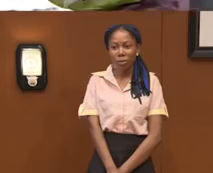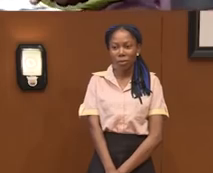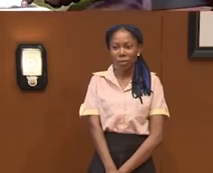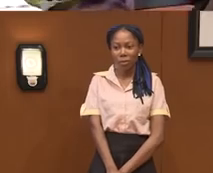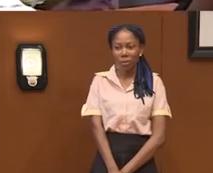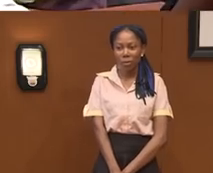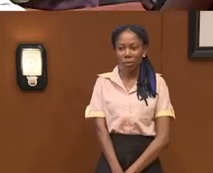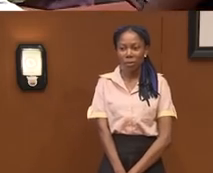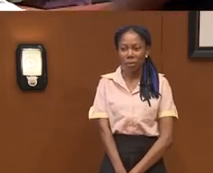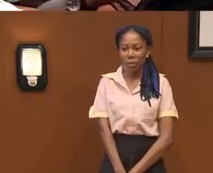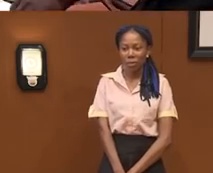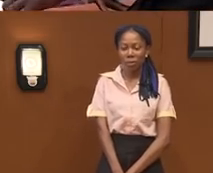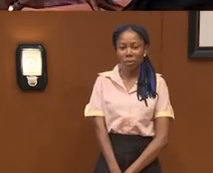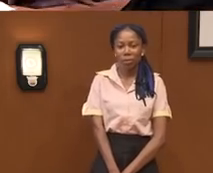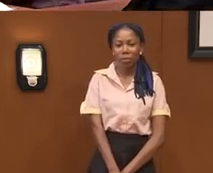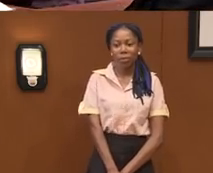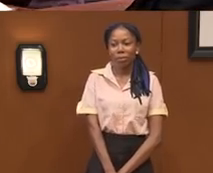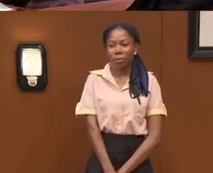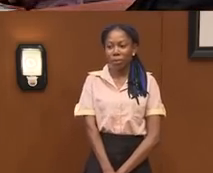See the total give.